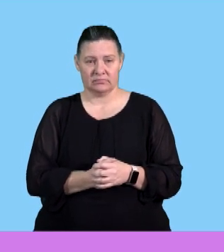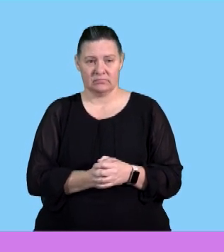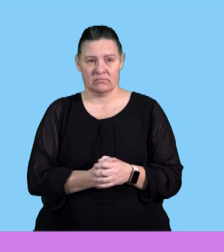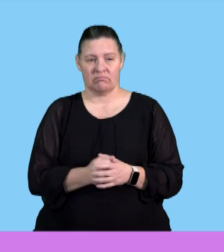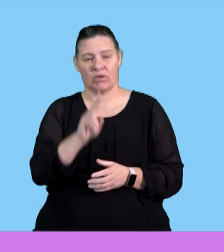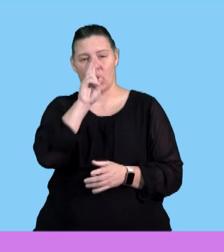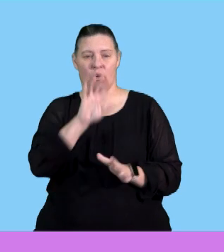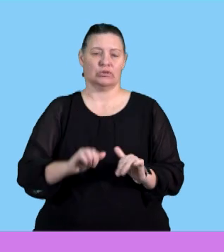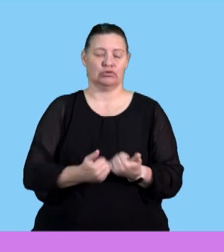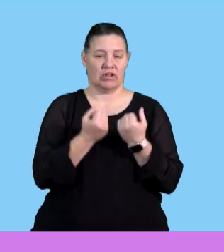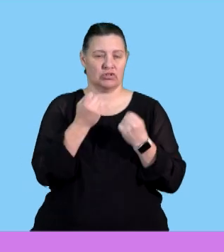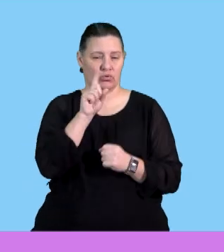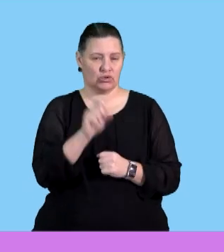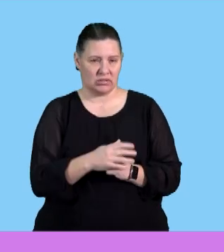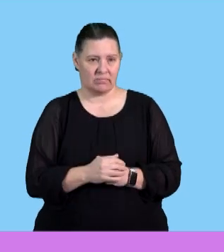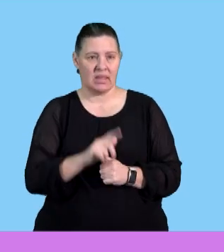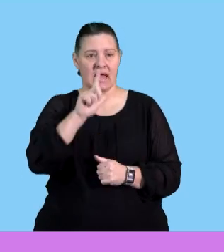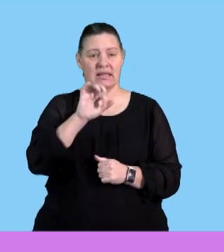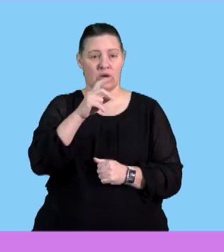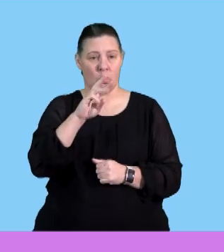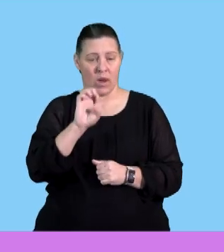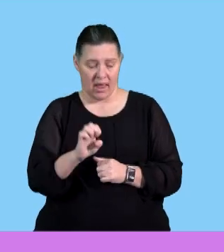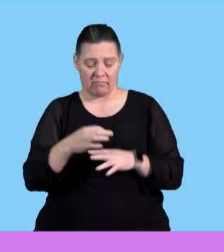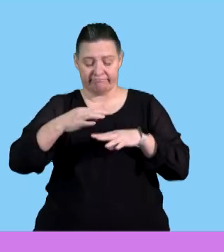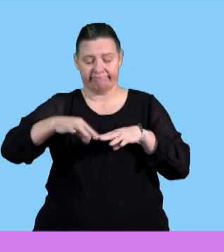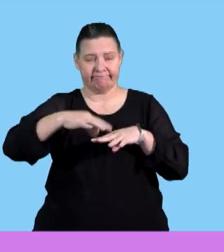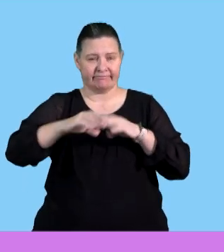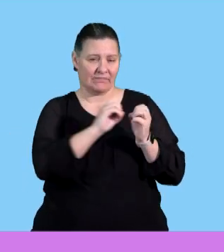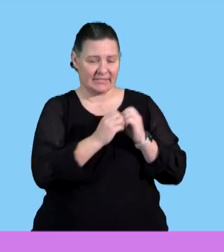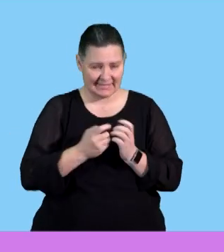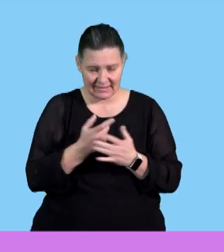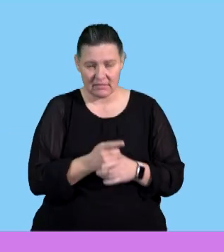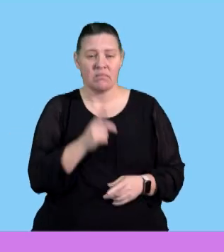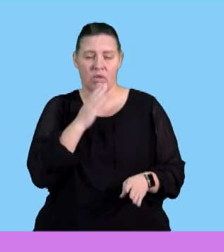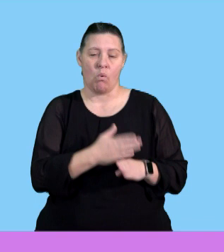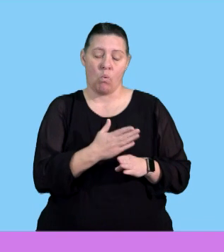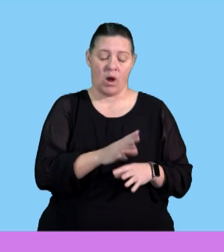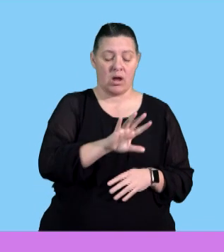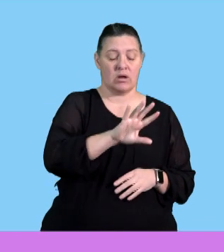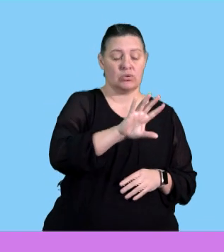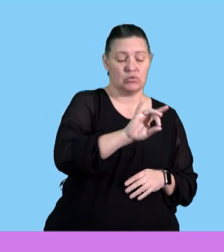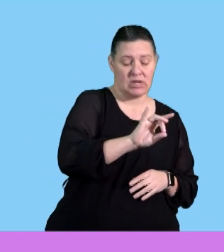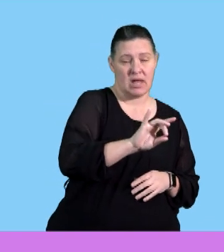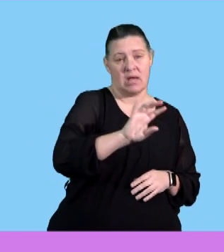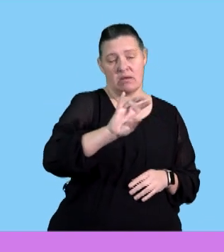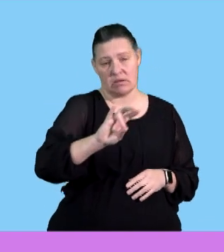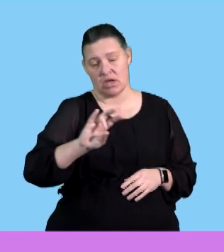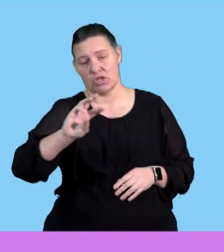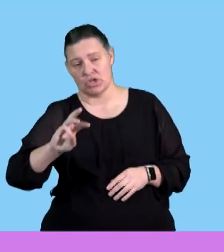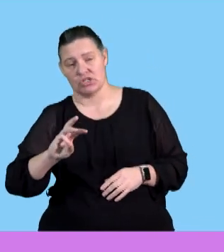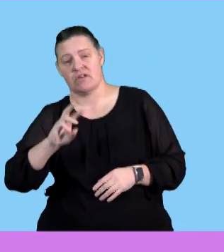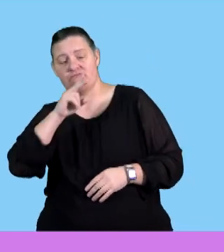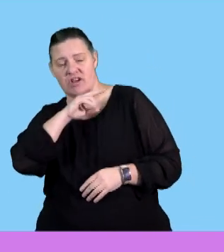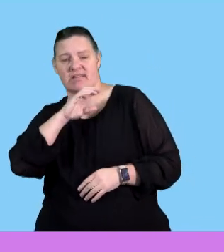And then let's look at a challenge. Lindiwe is a nail technician and works on Tuesdays to